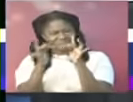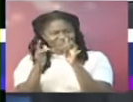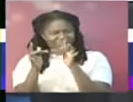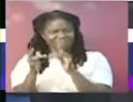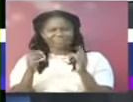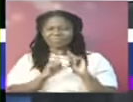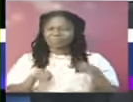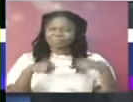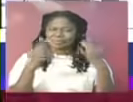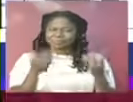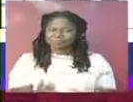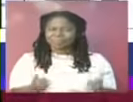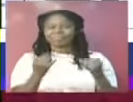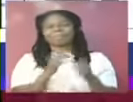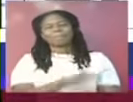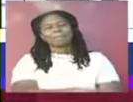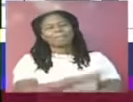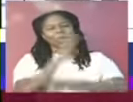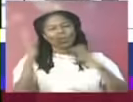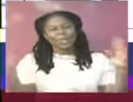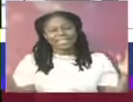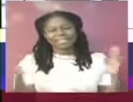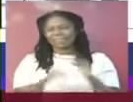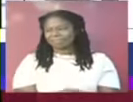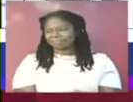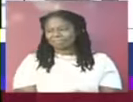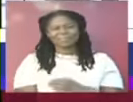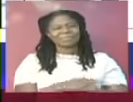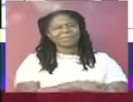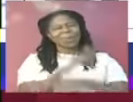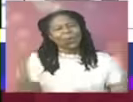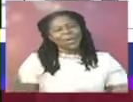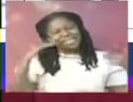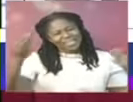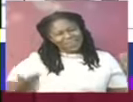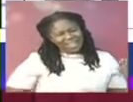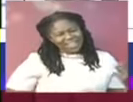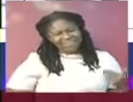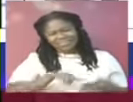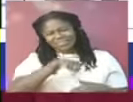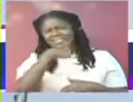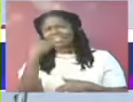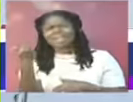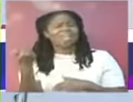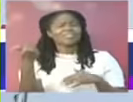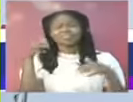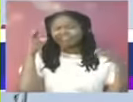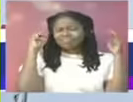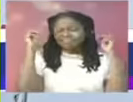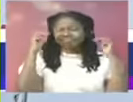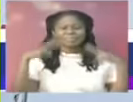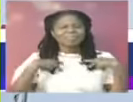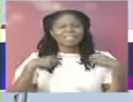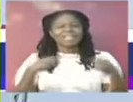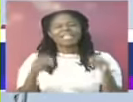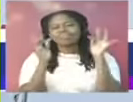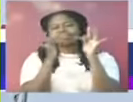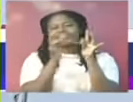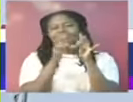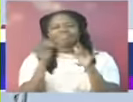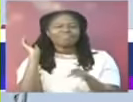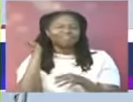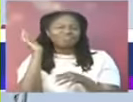that broadcast. Good morning and welcome to another Ministry of Health virtual media conference, where